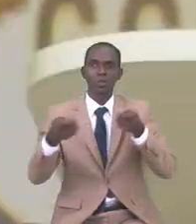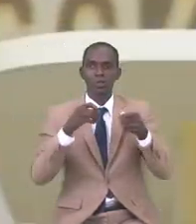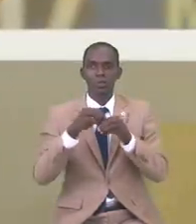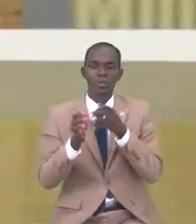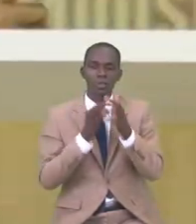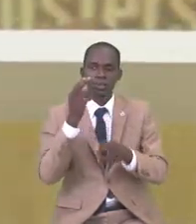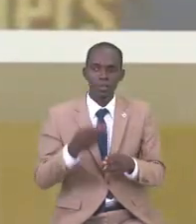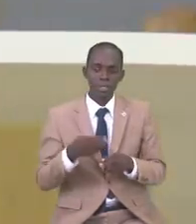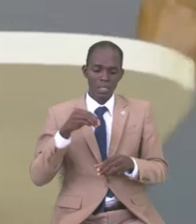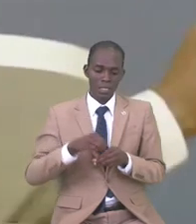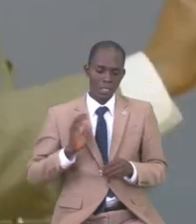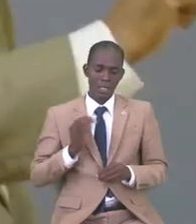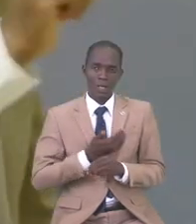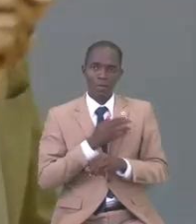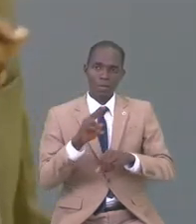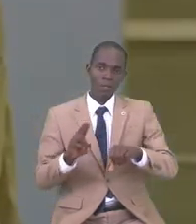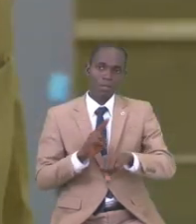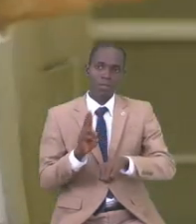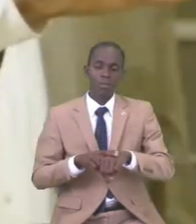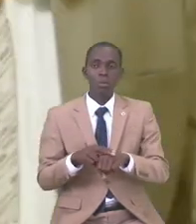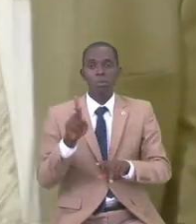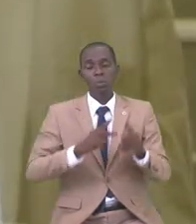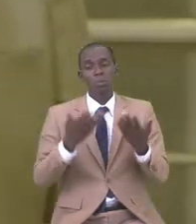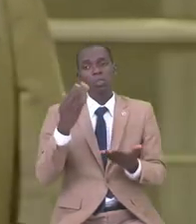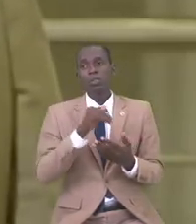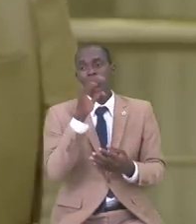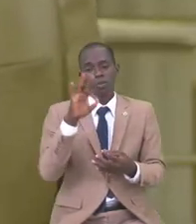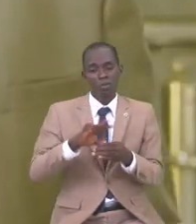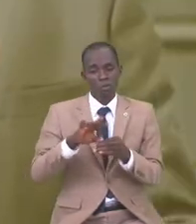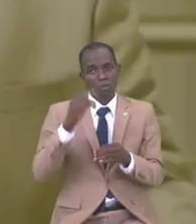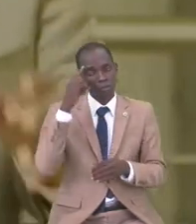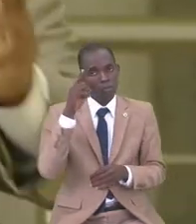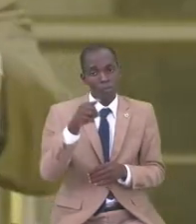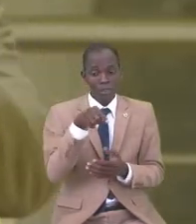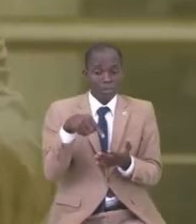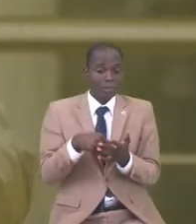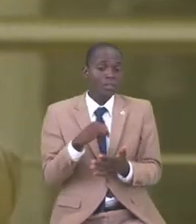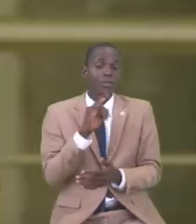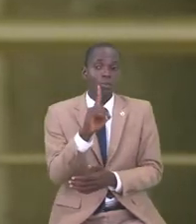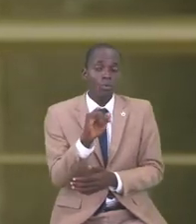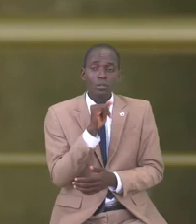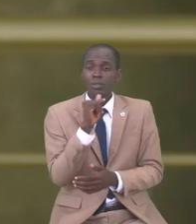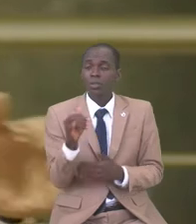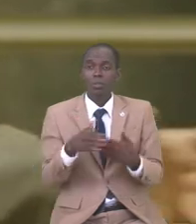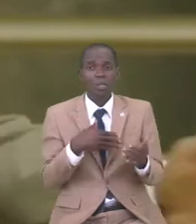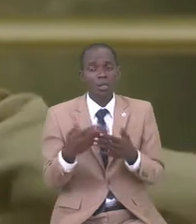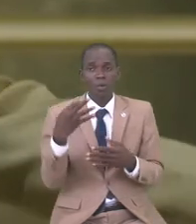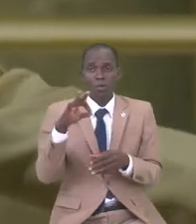our nation, they may not vote for you. This one is not by vote. This one is